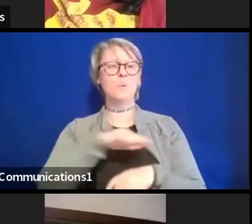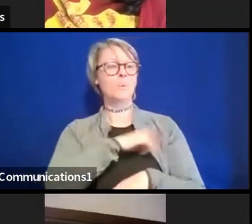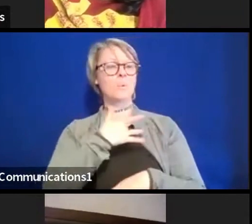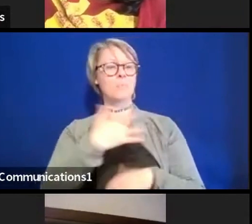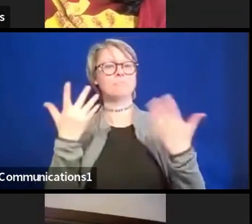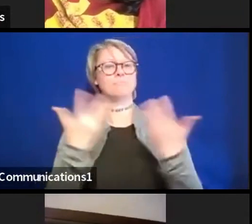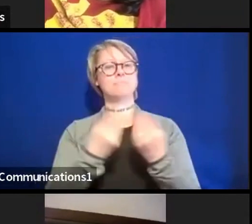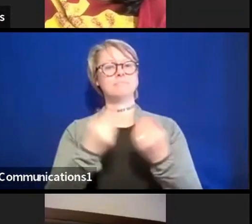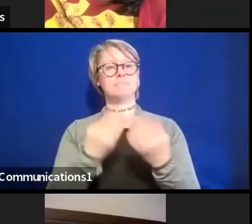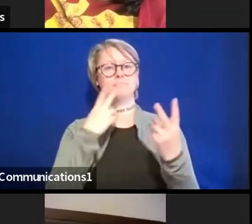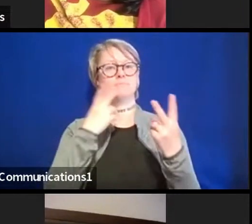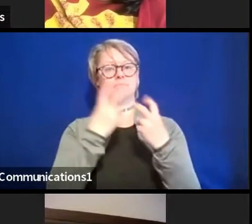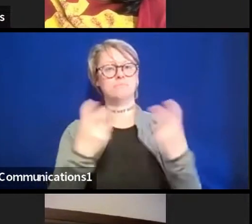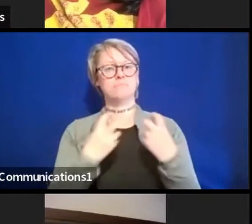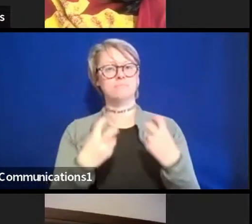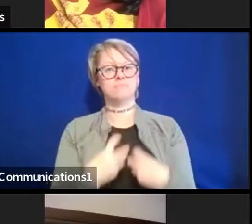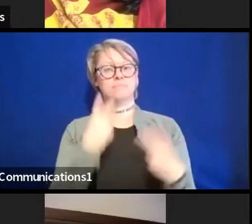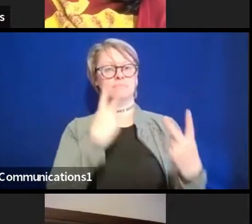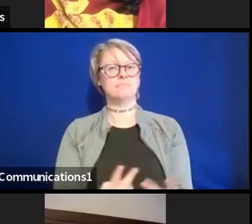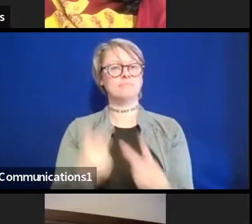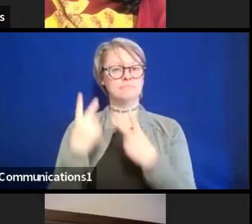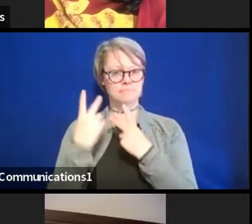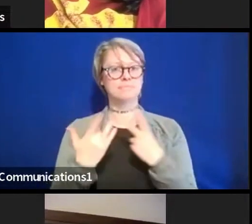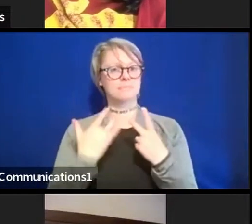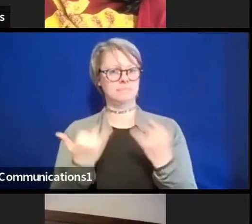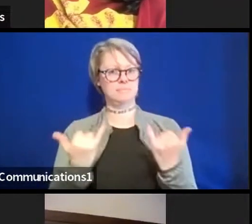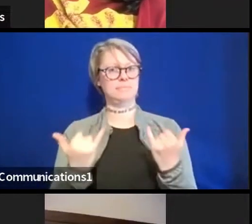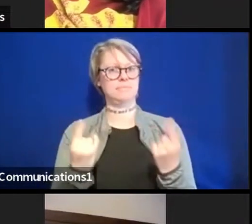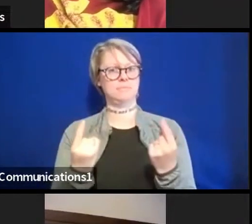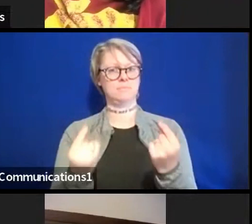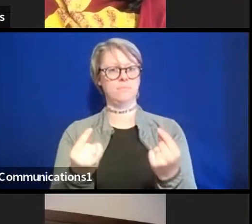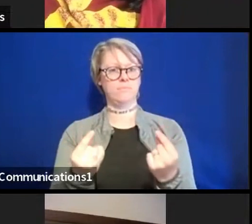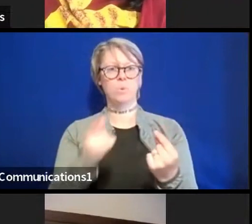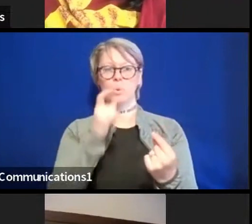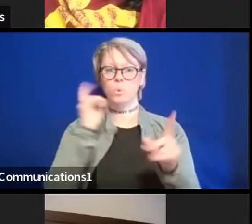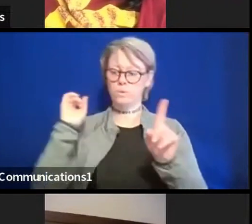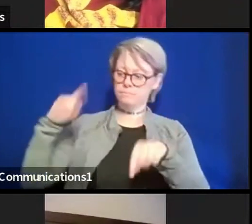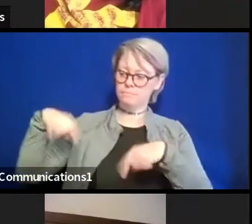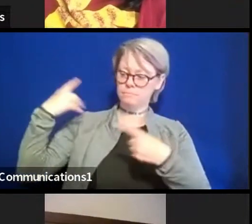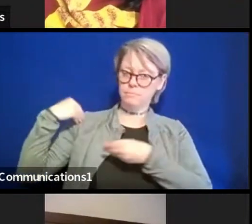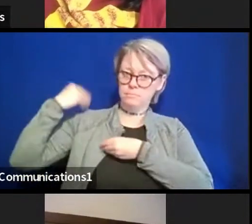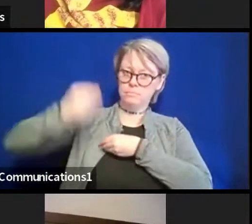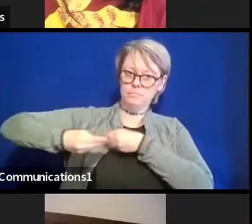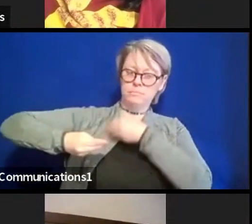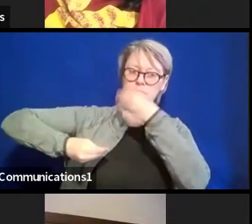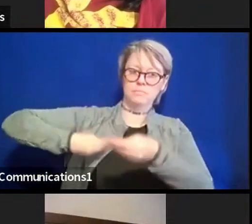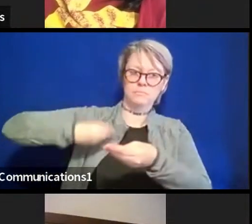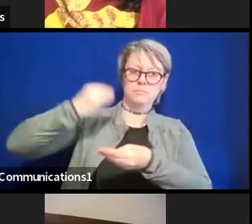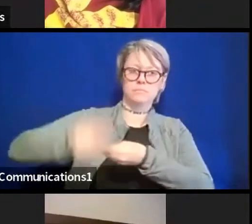time reflecting and remembering our kinfolk, our people